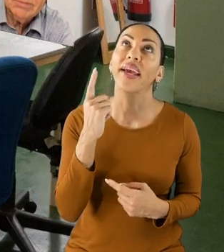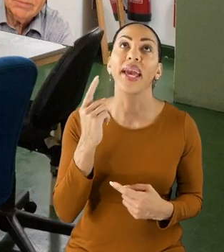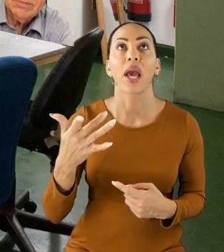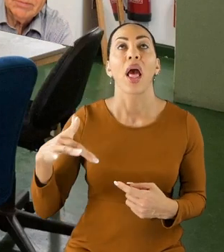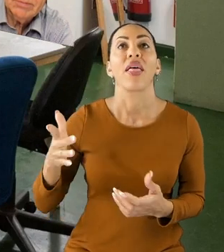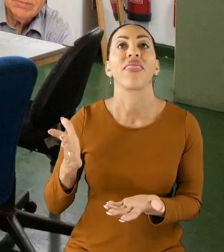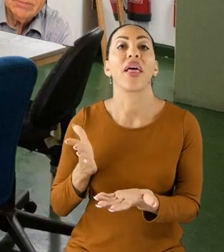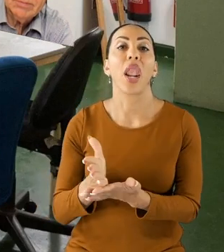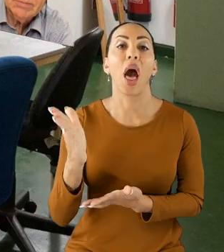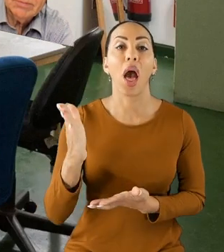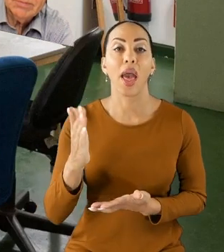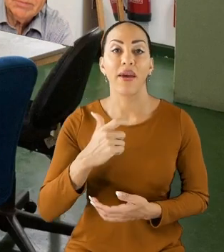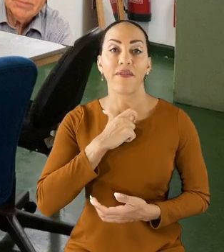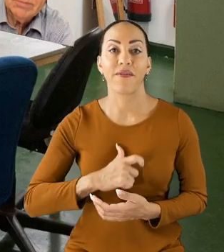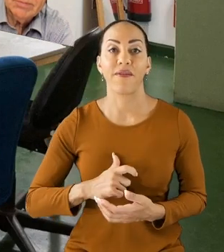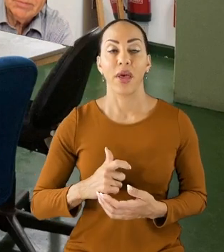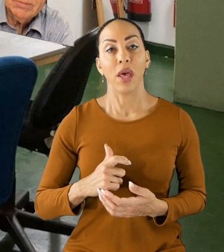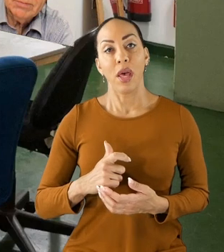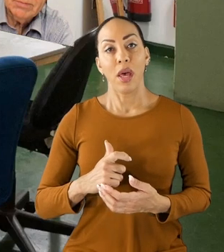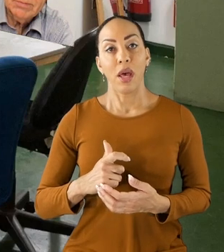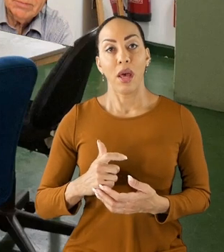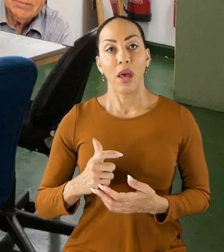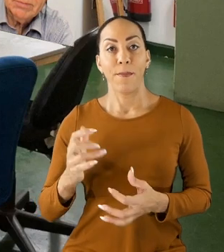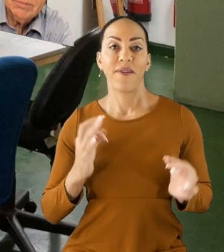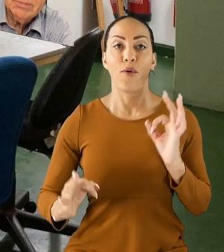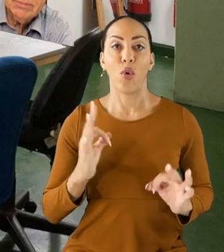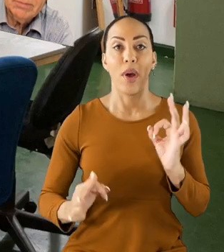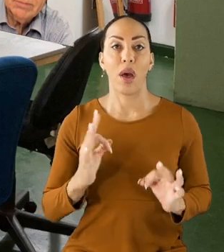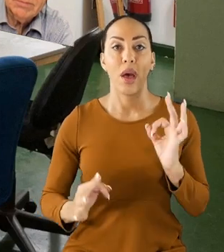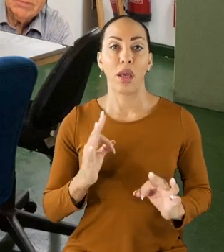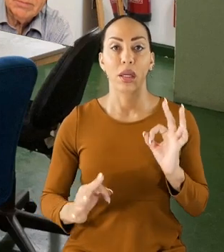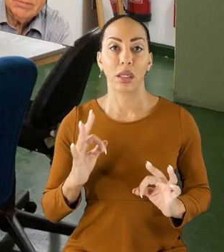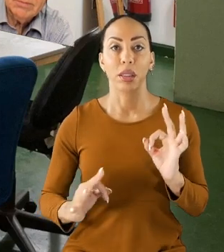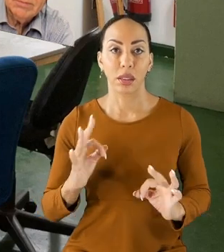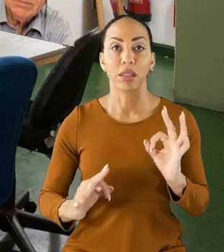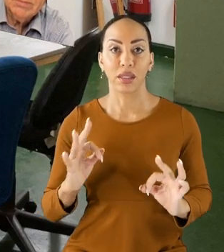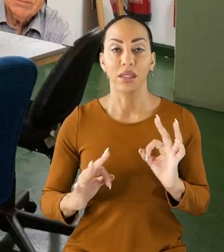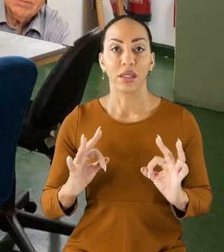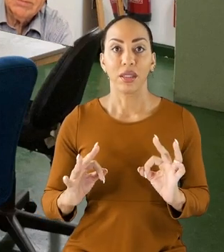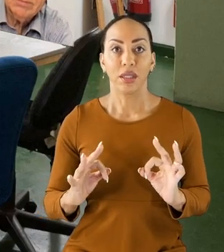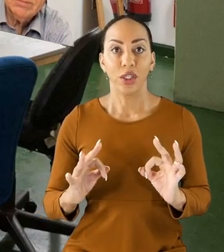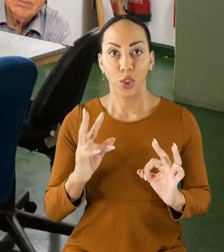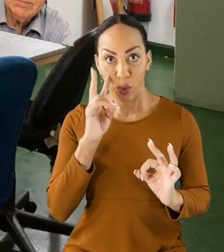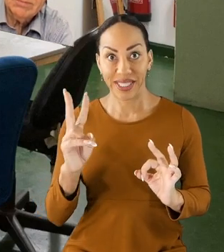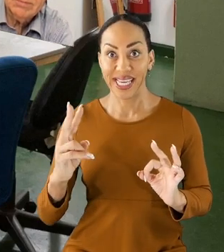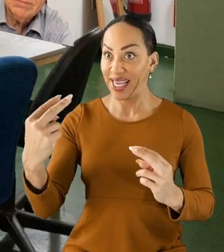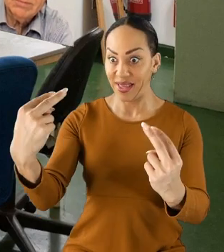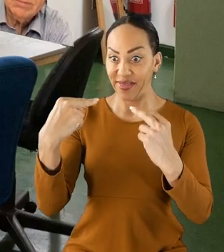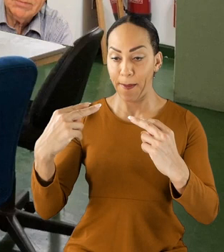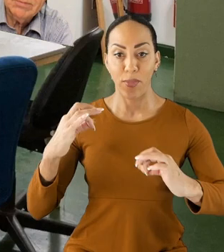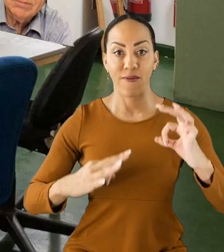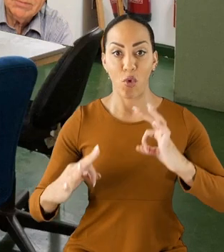live performer on stage also being the face of the telepresence, so that you're seeing them both performing a play in a